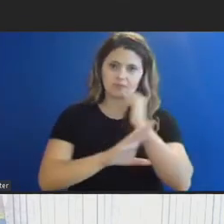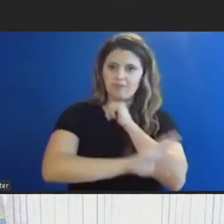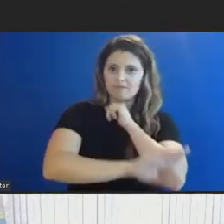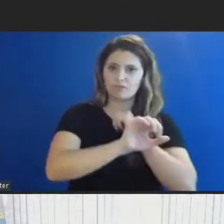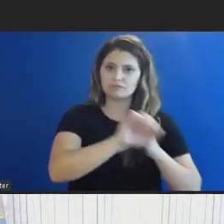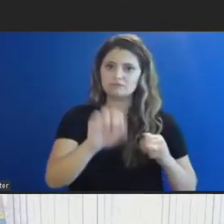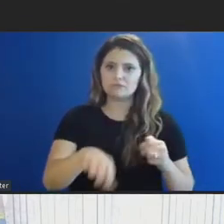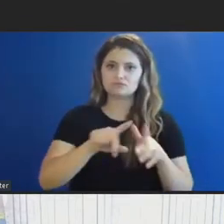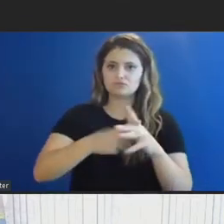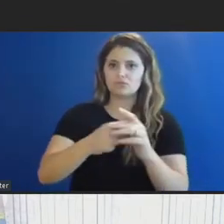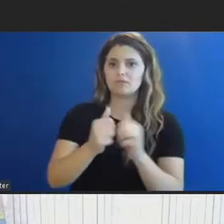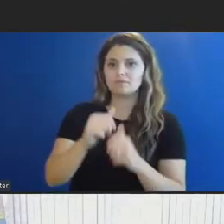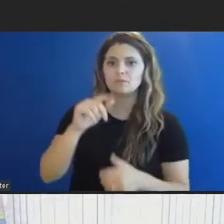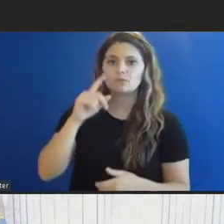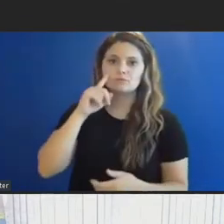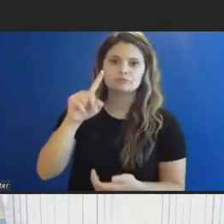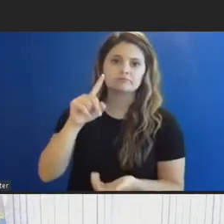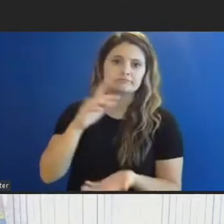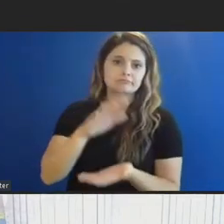colleges.